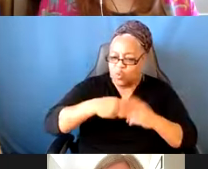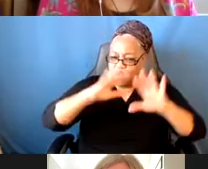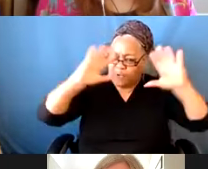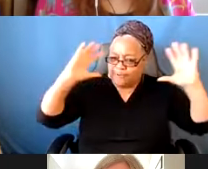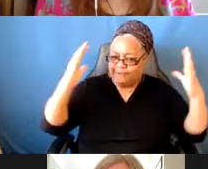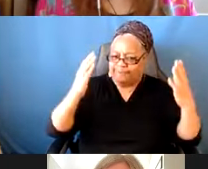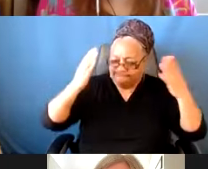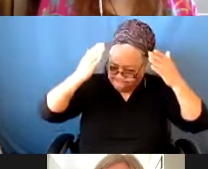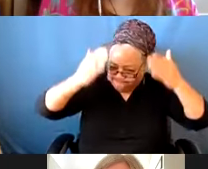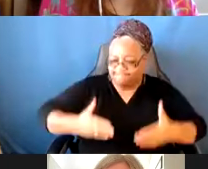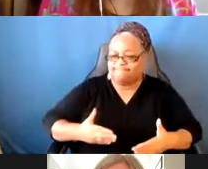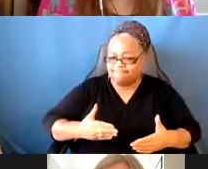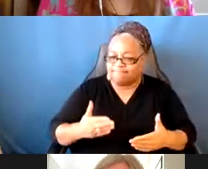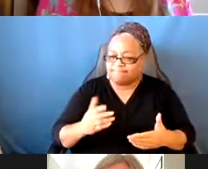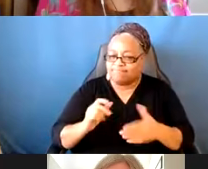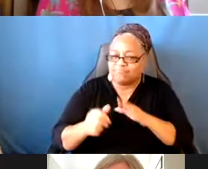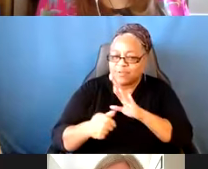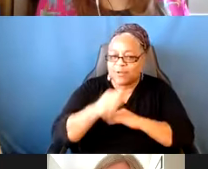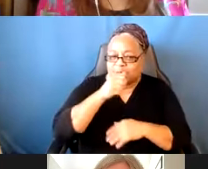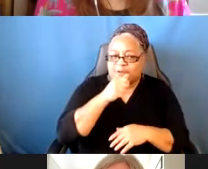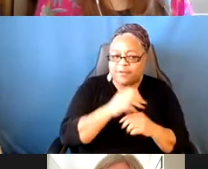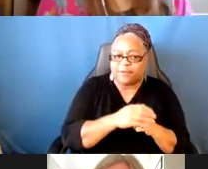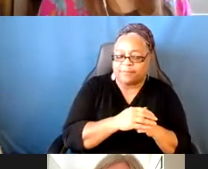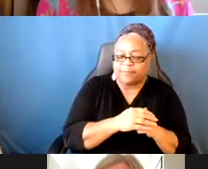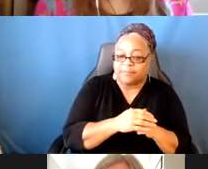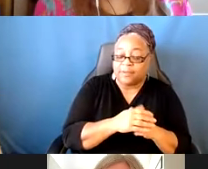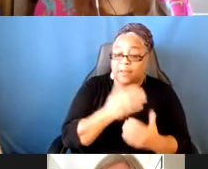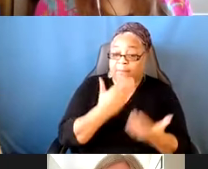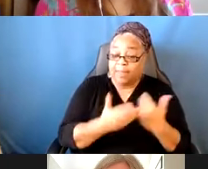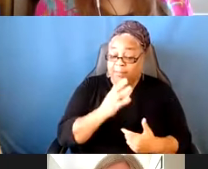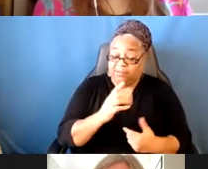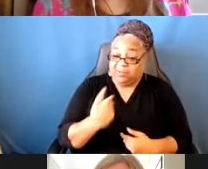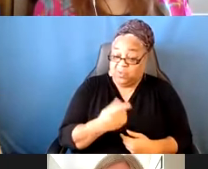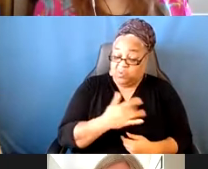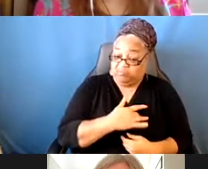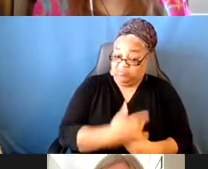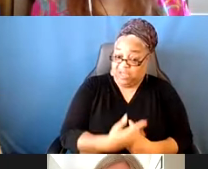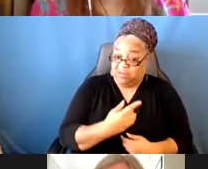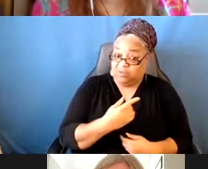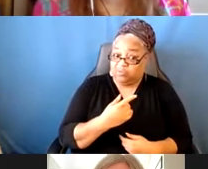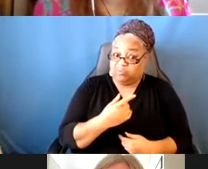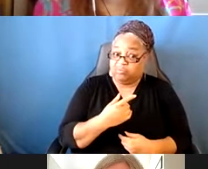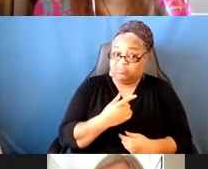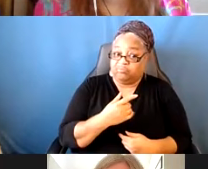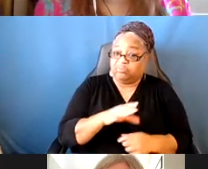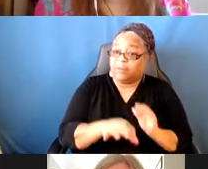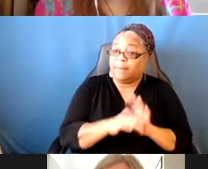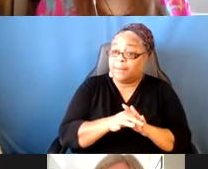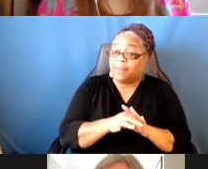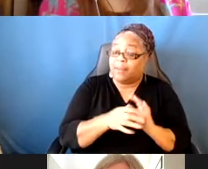folks who are private retreat oriented might think, I feel so much better by myself. I feel safest by